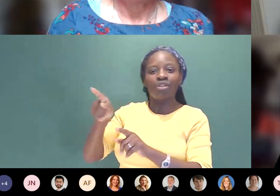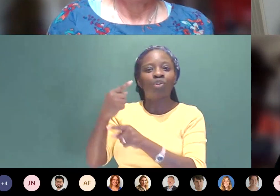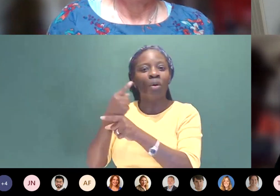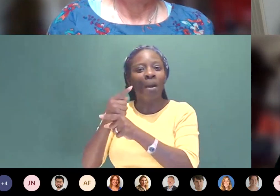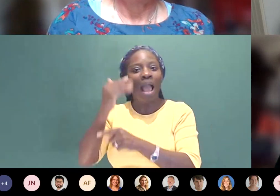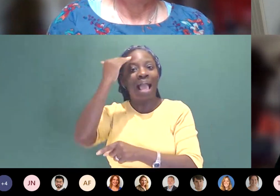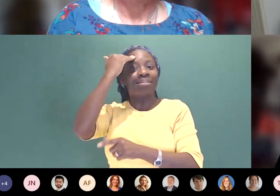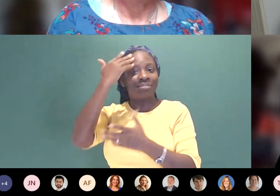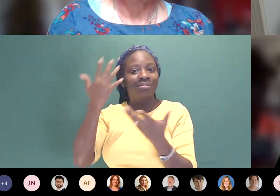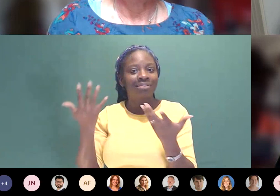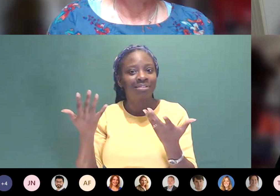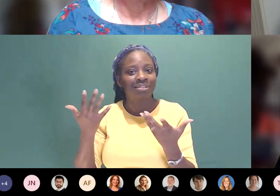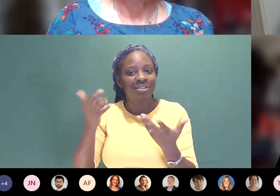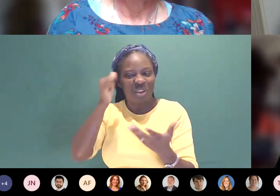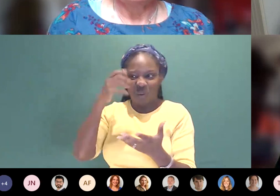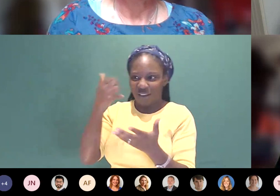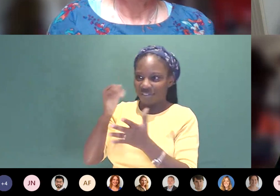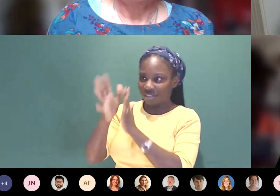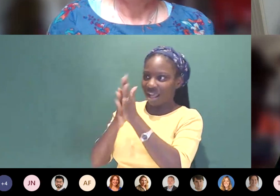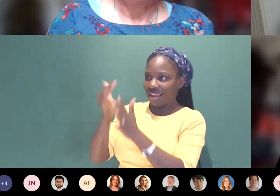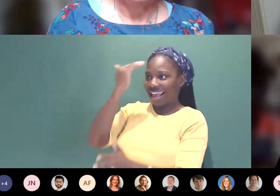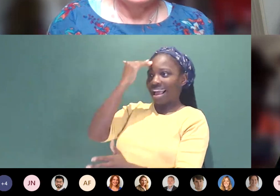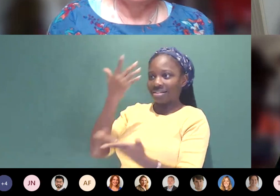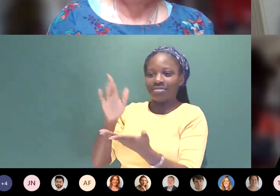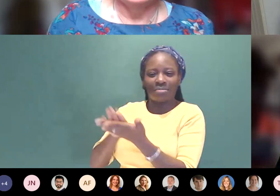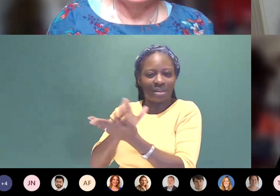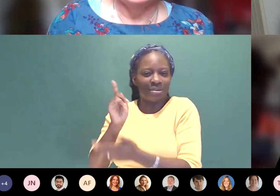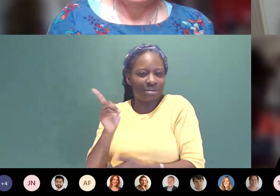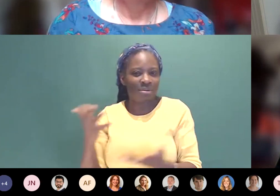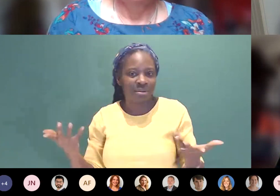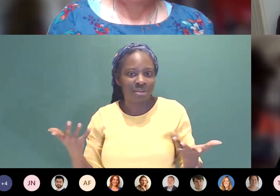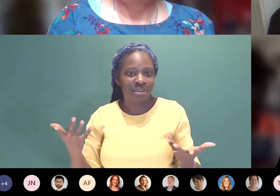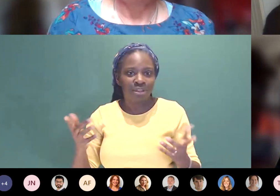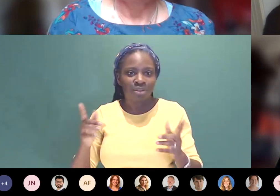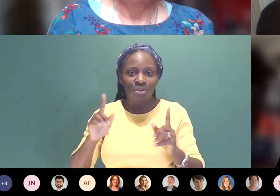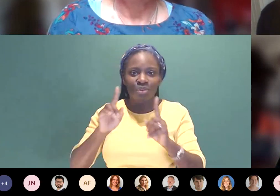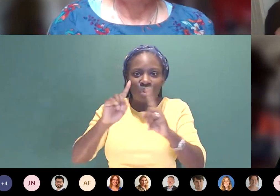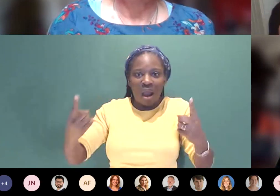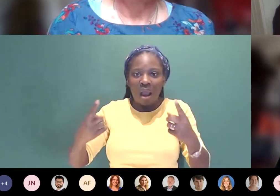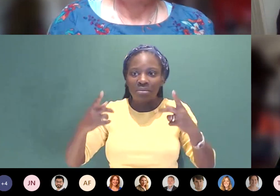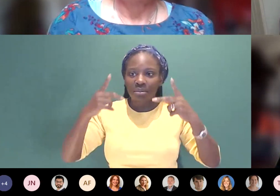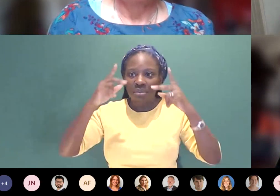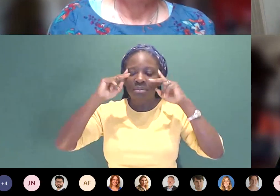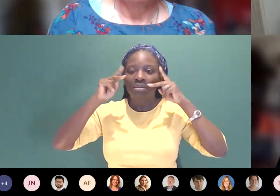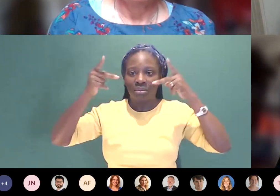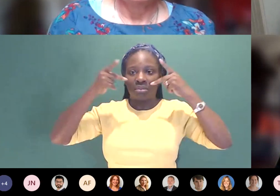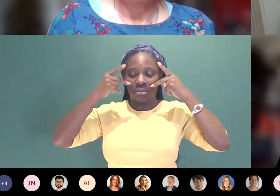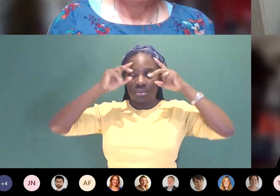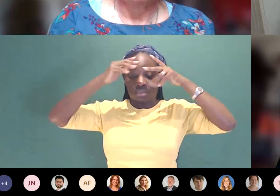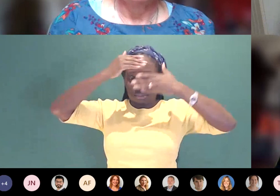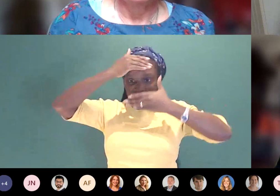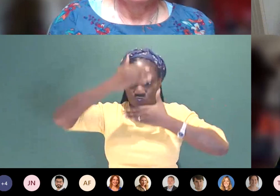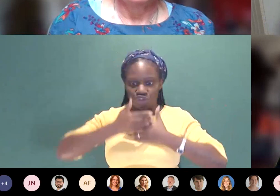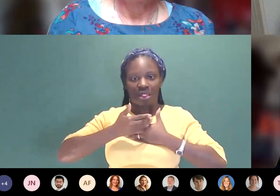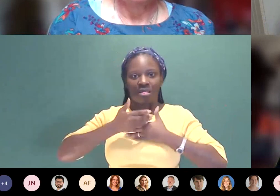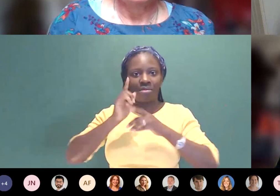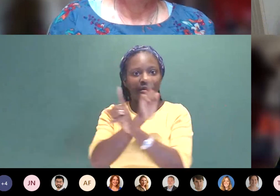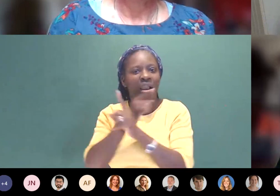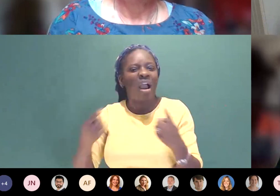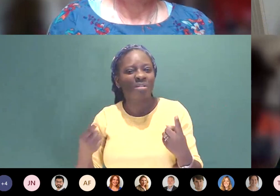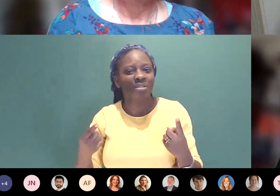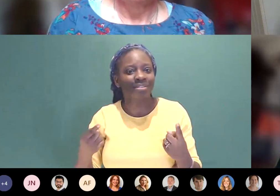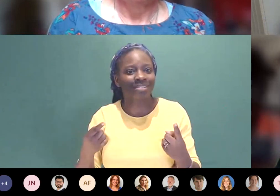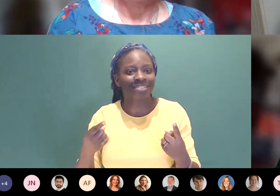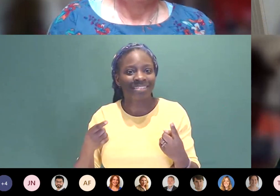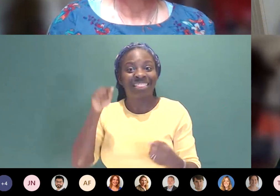the head, if you all see, she's using the head. Yes, there she goes. She couldn't wear actually a mask, a shield, right? It